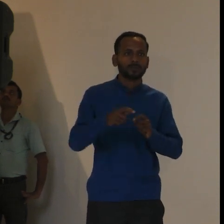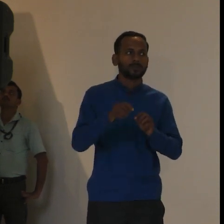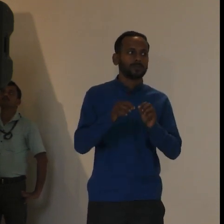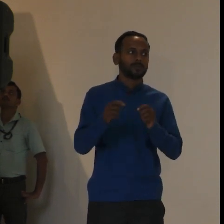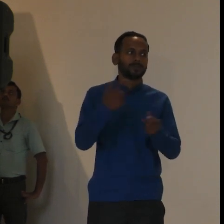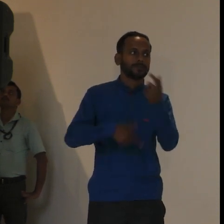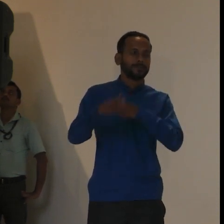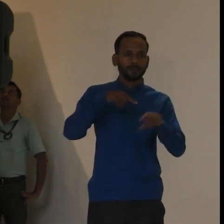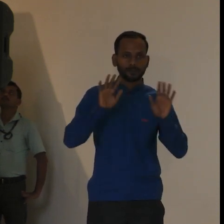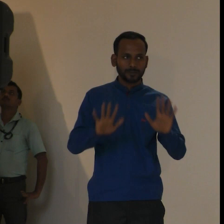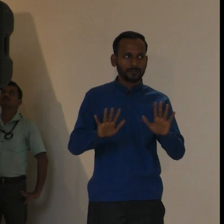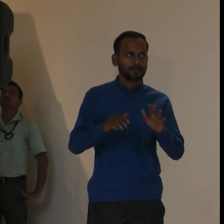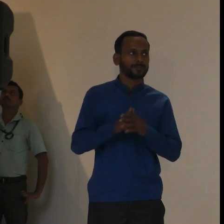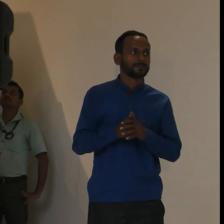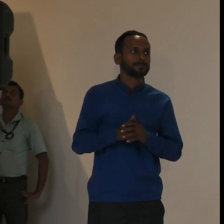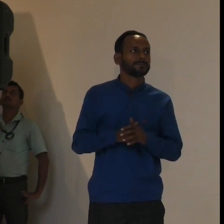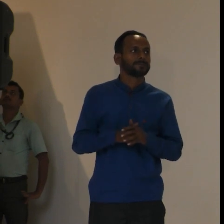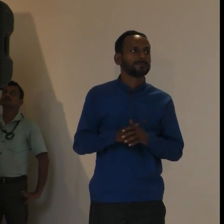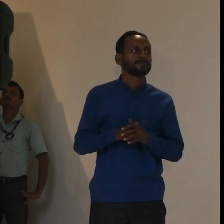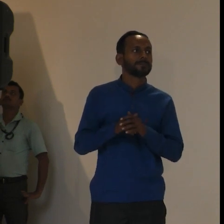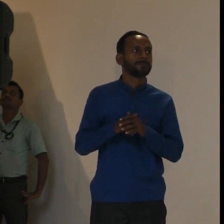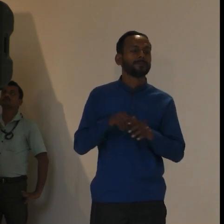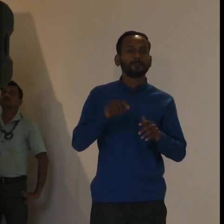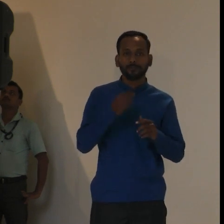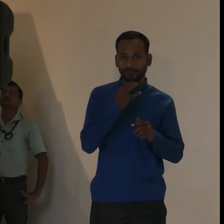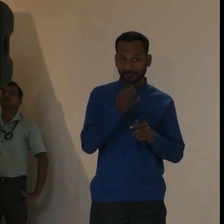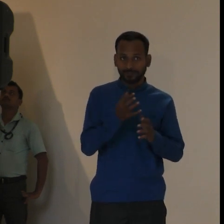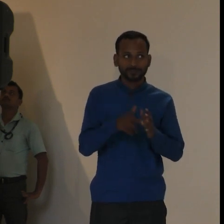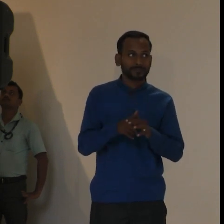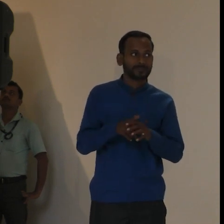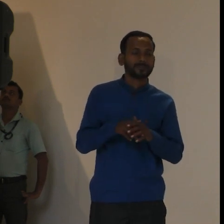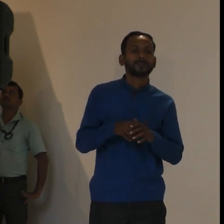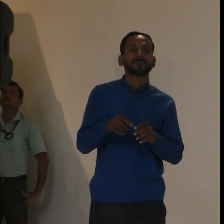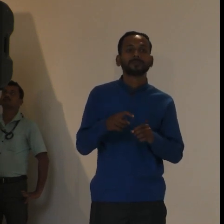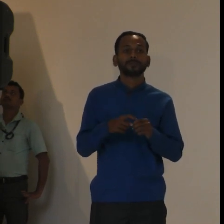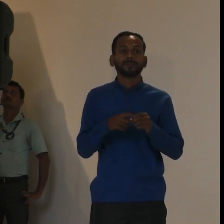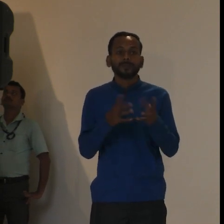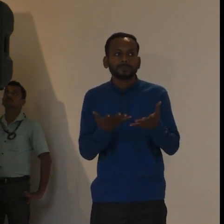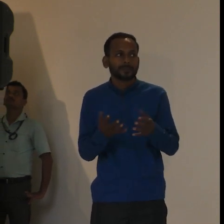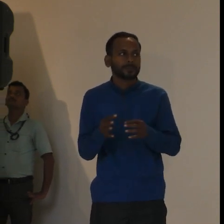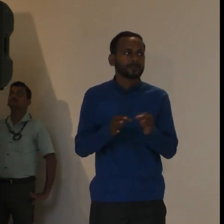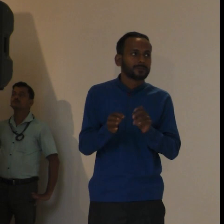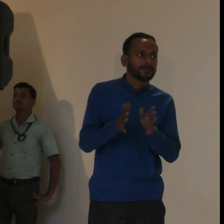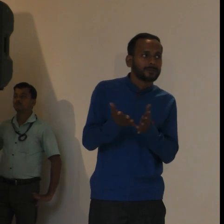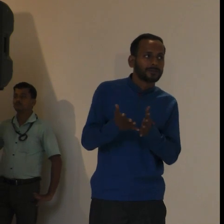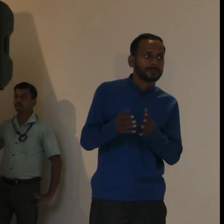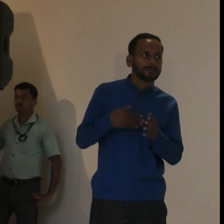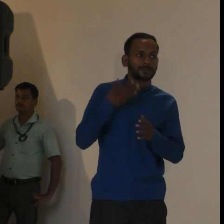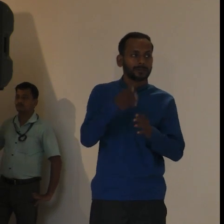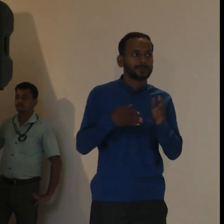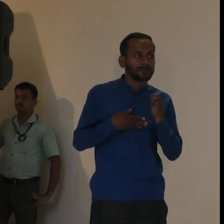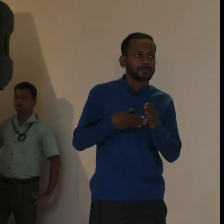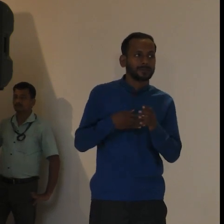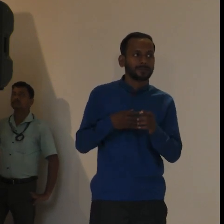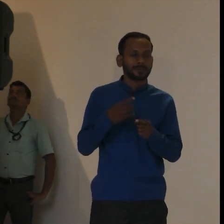boogeyman, who's Konkani, right? Because, for example, I'm not from Goa, and the dialect of Konkani I speak